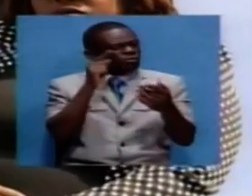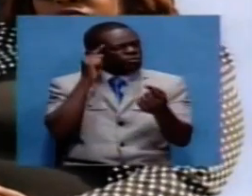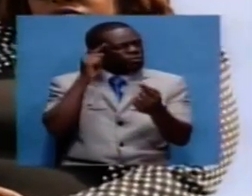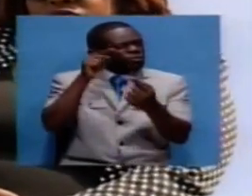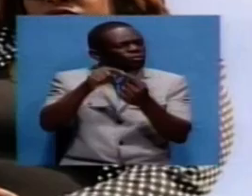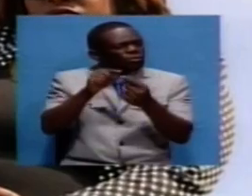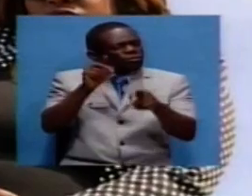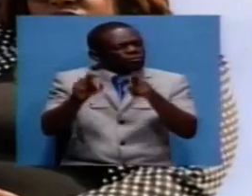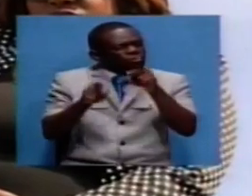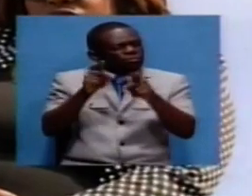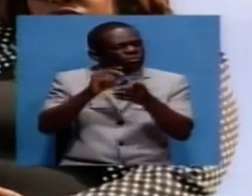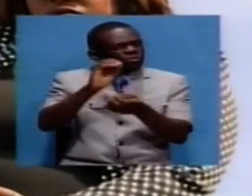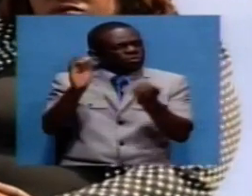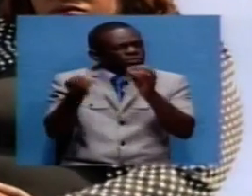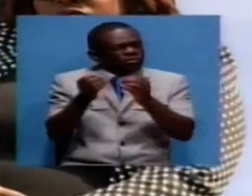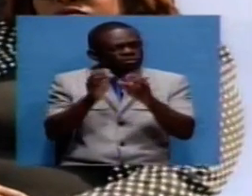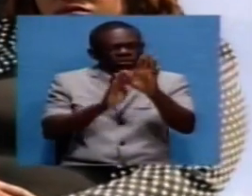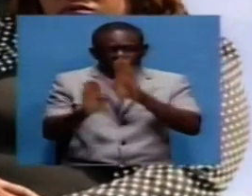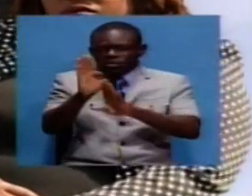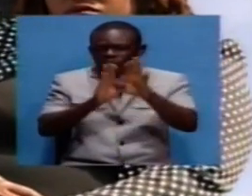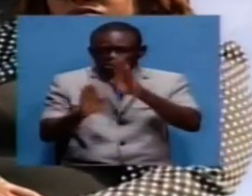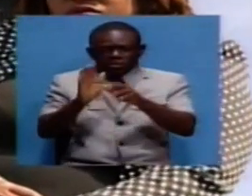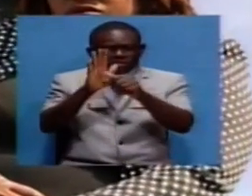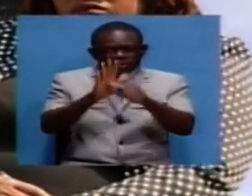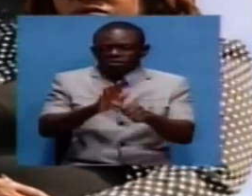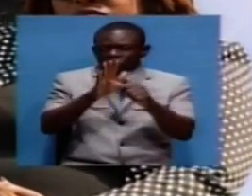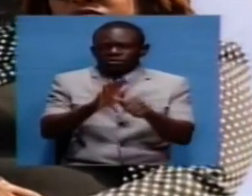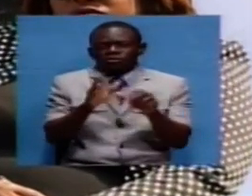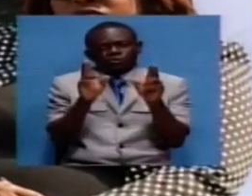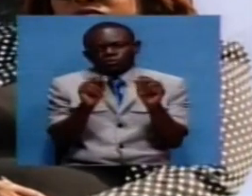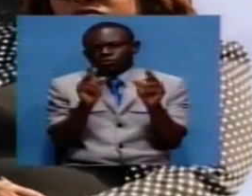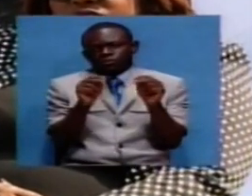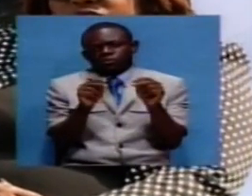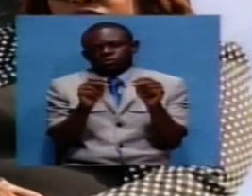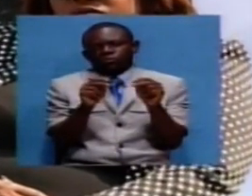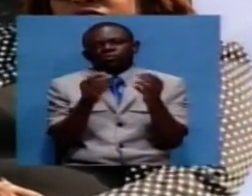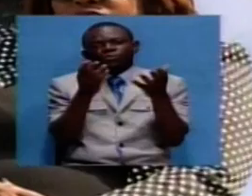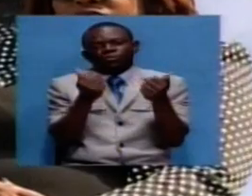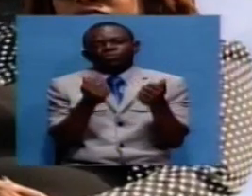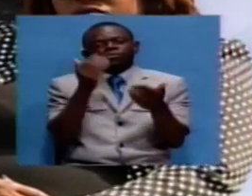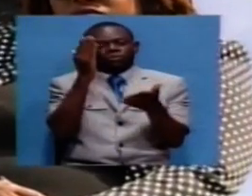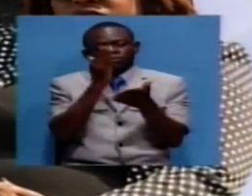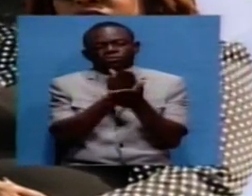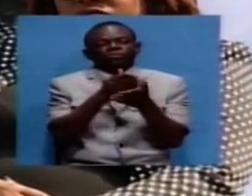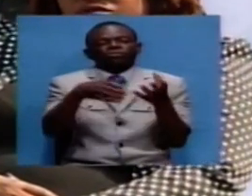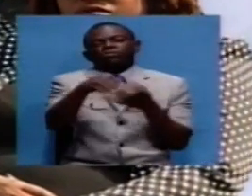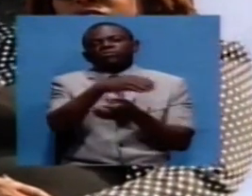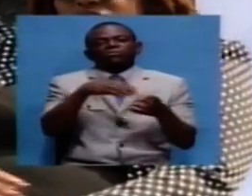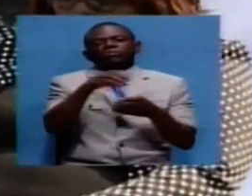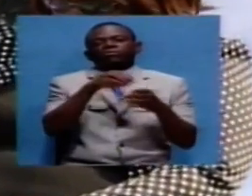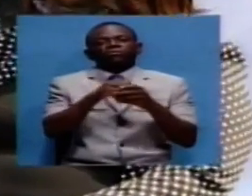arena, but it's to curb the ever-growing lawlessness which we have seen in the recent